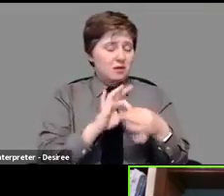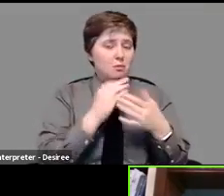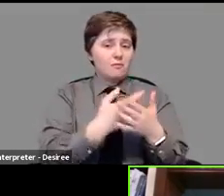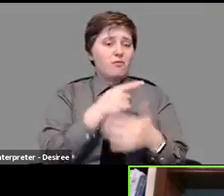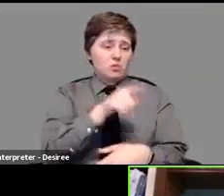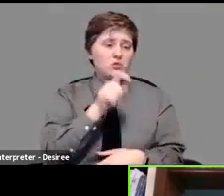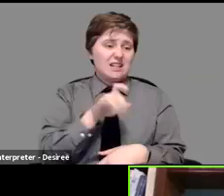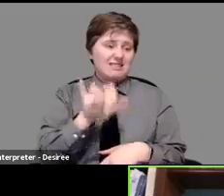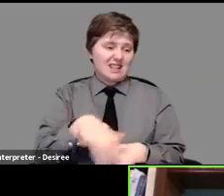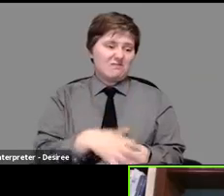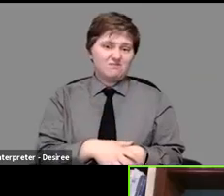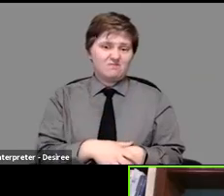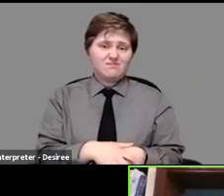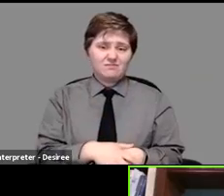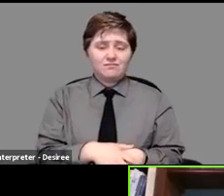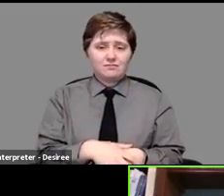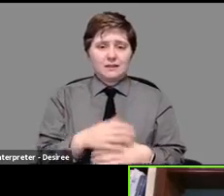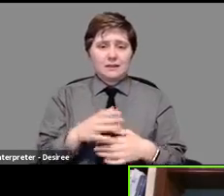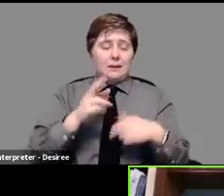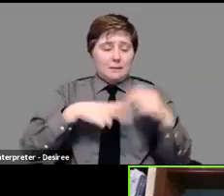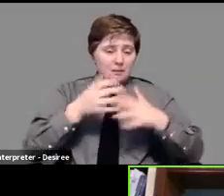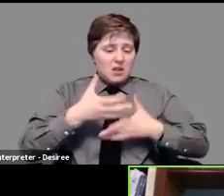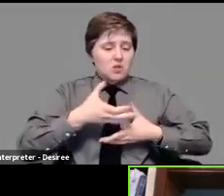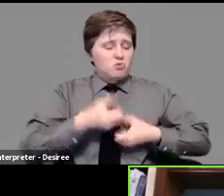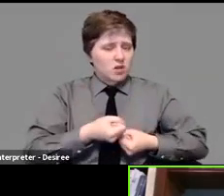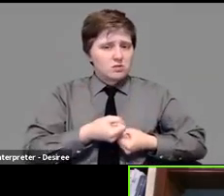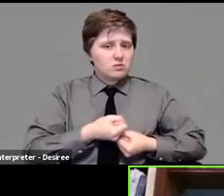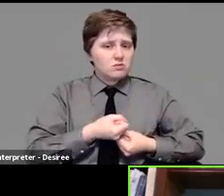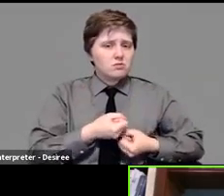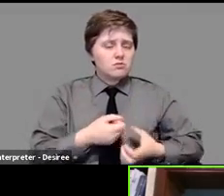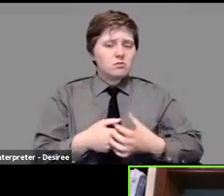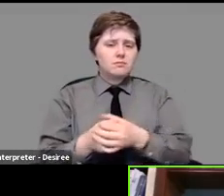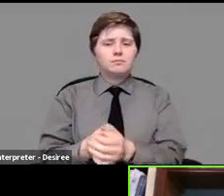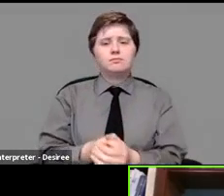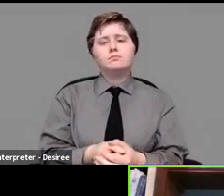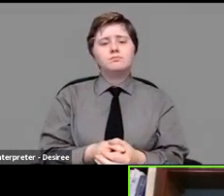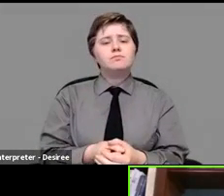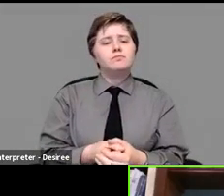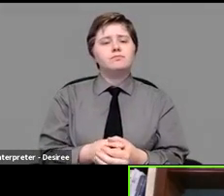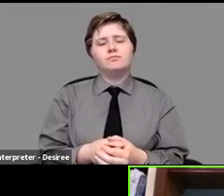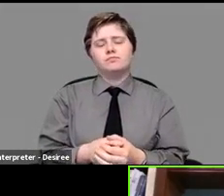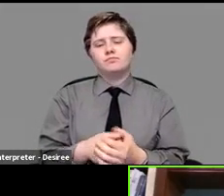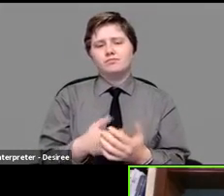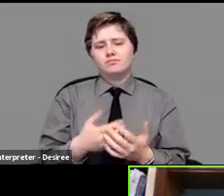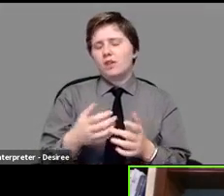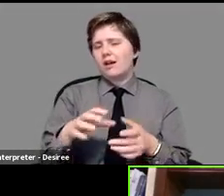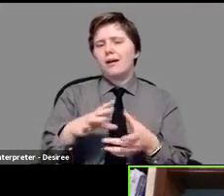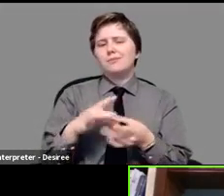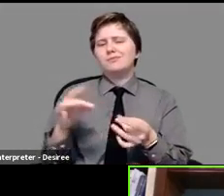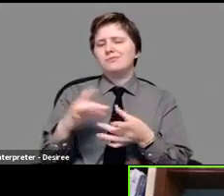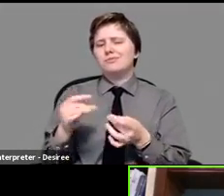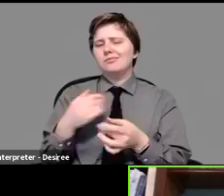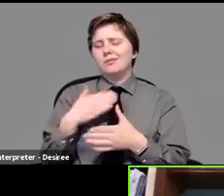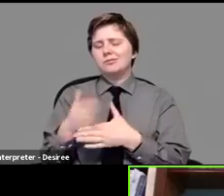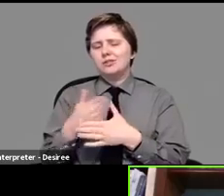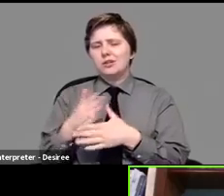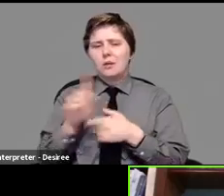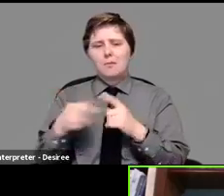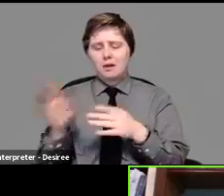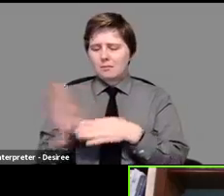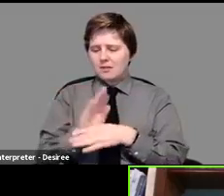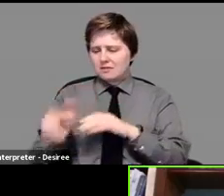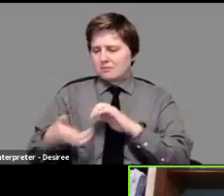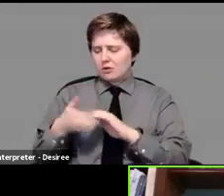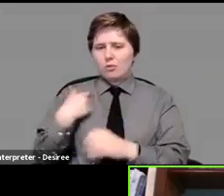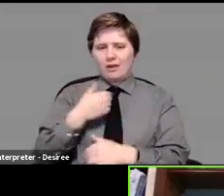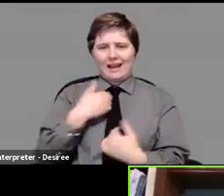it. Build that trust. I'll tell you an anecdotal story about a business partner we had